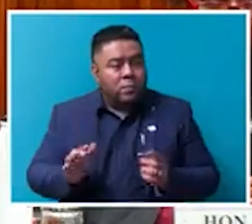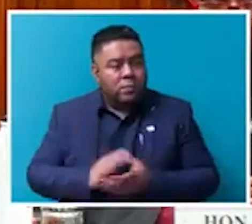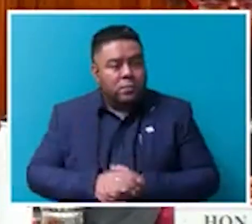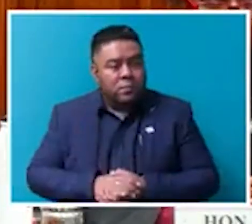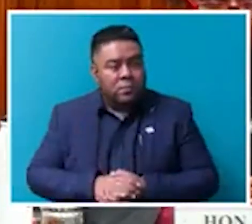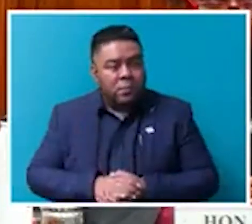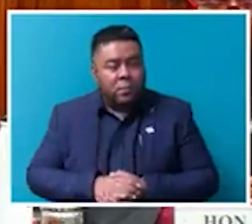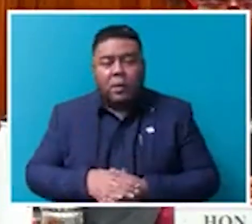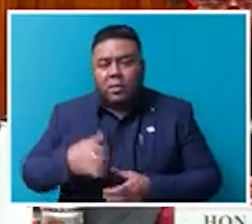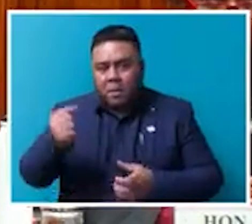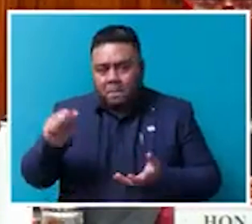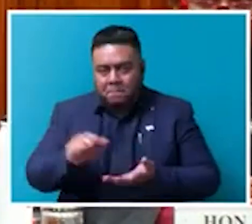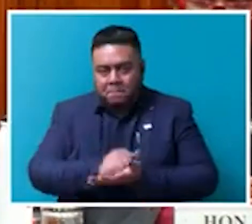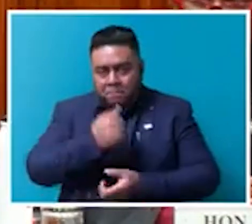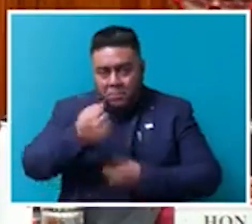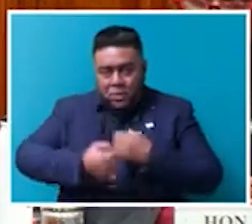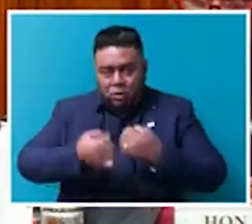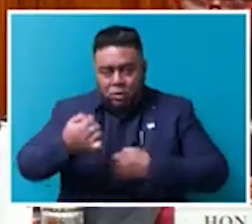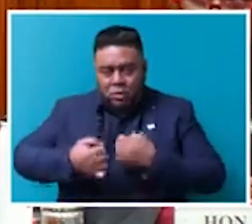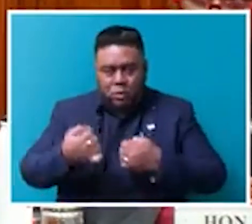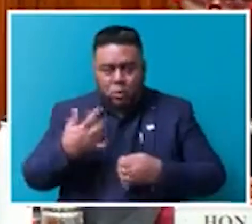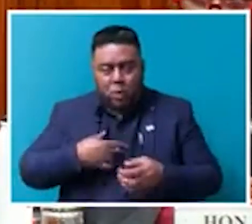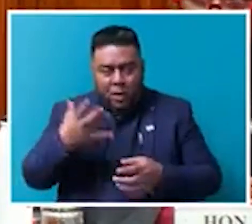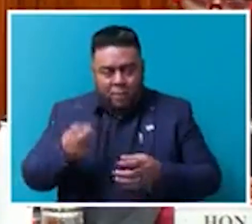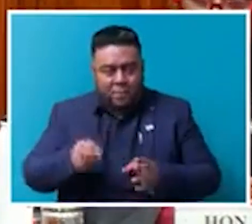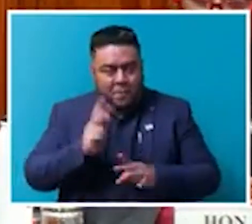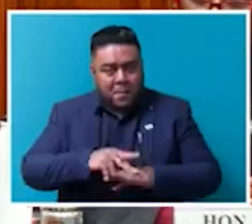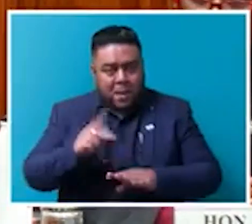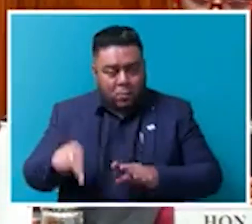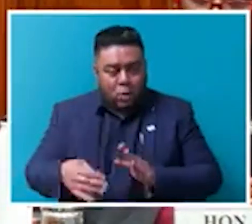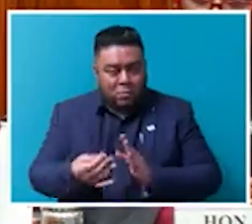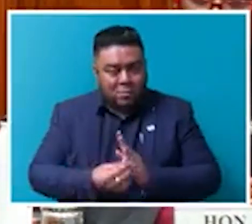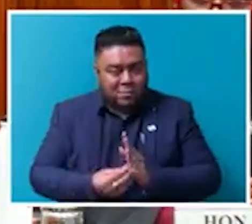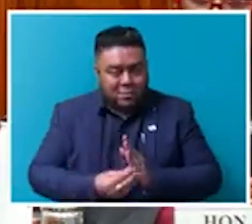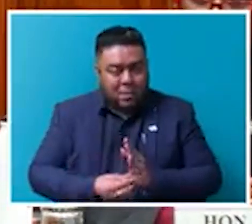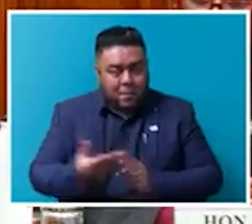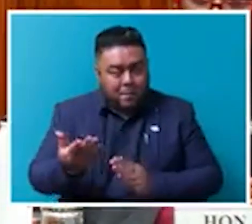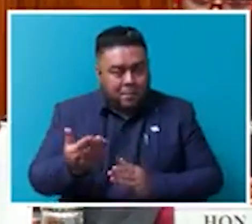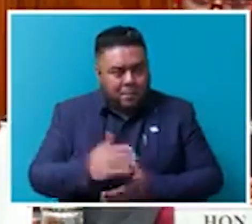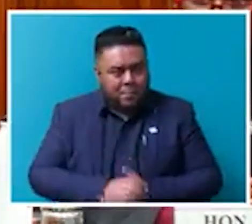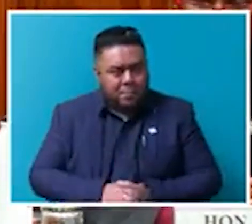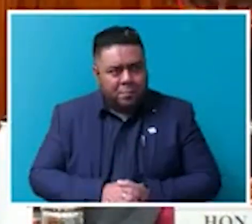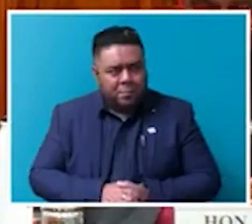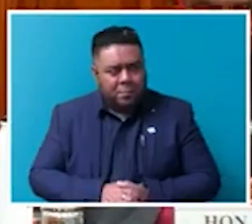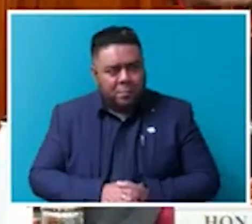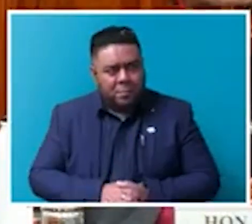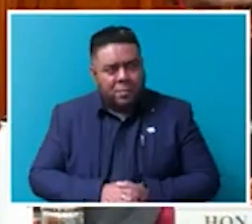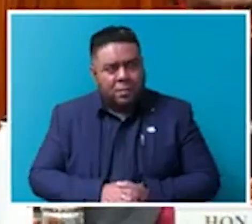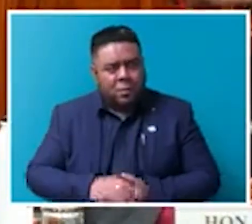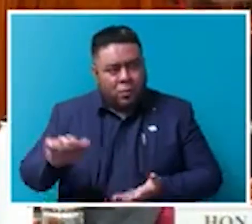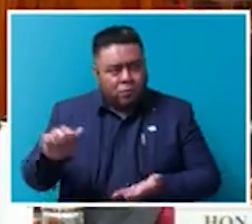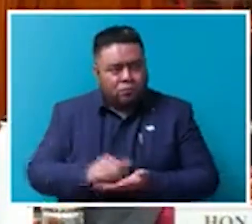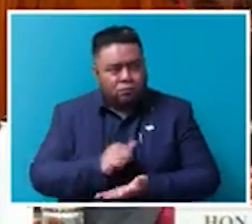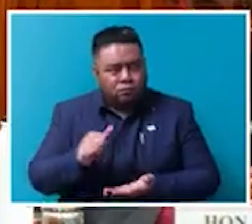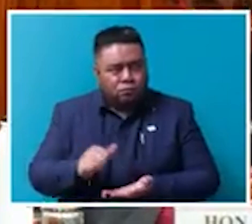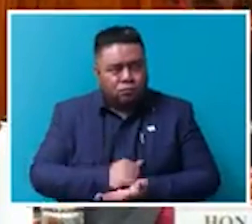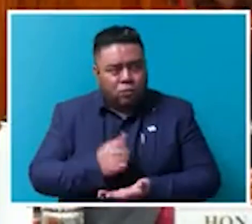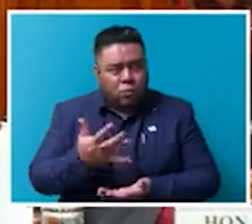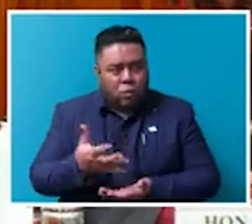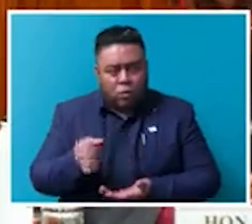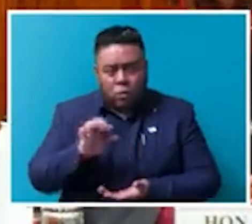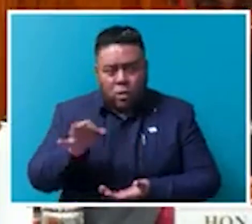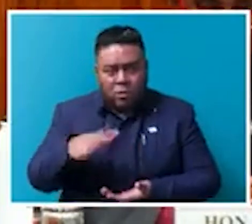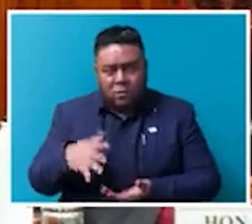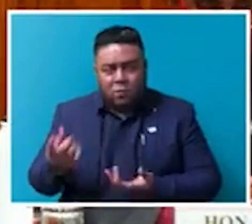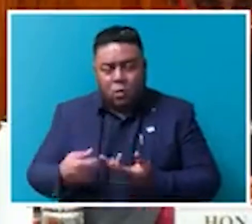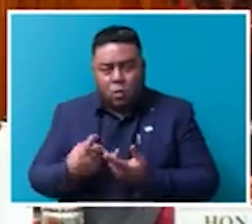the machines. While we have the passports, the printers, if we overload them, we don't want a scenario in next couple